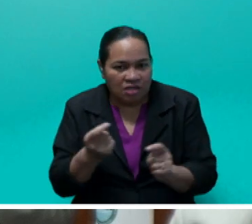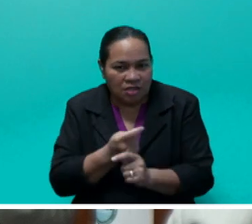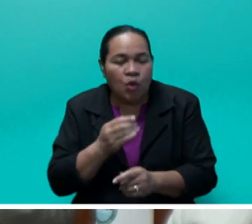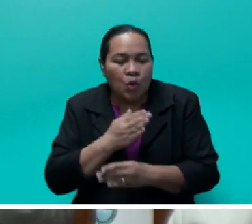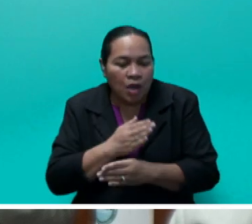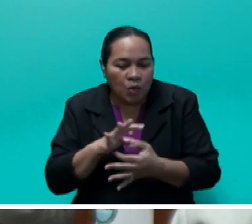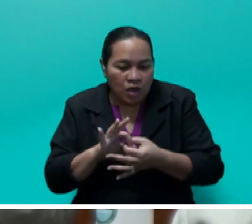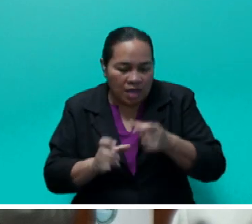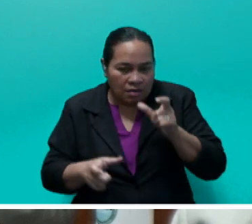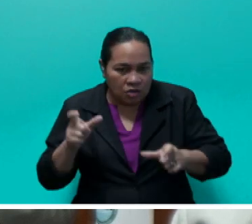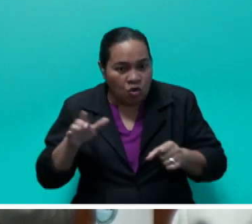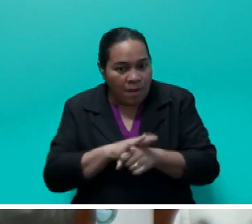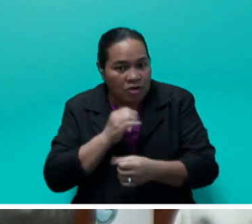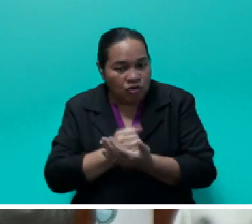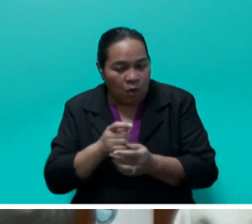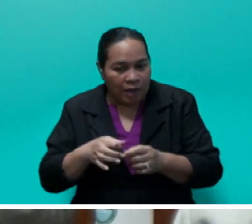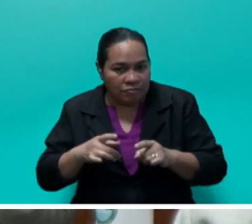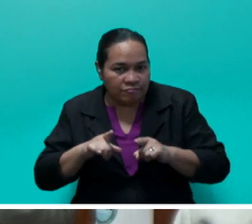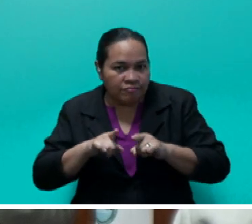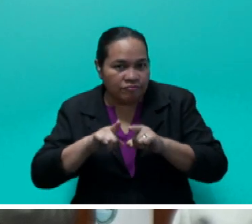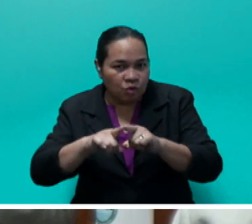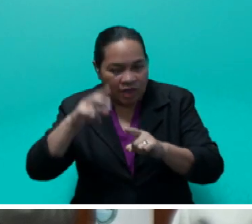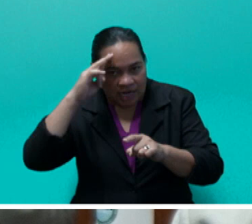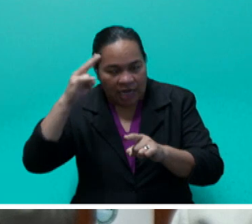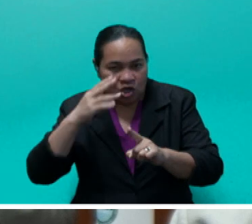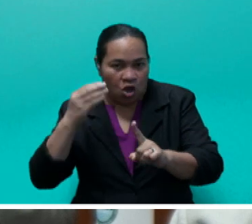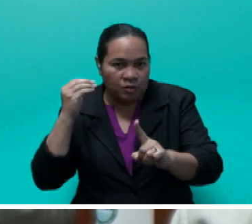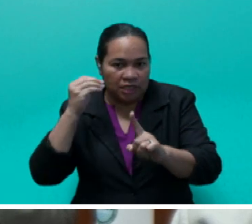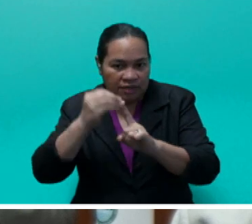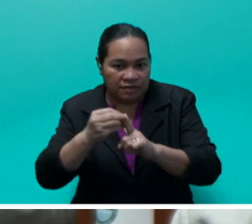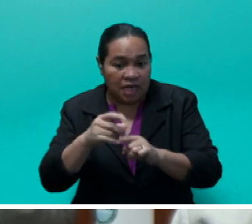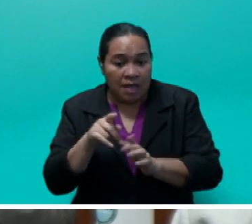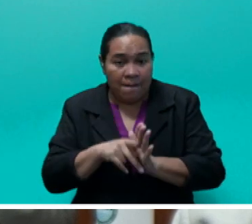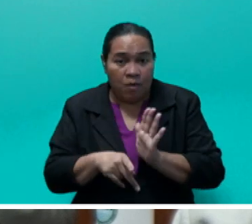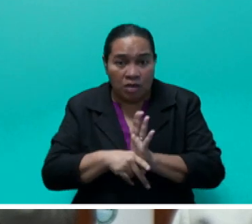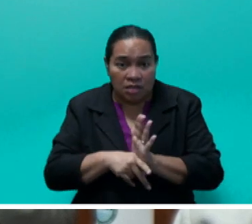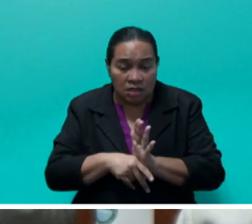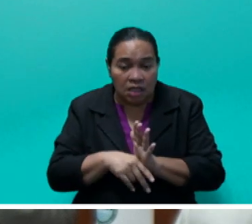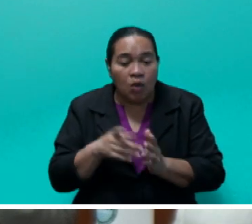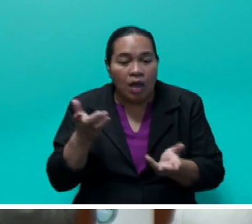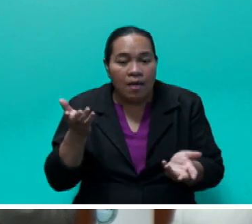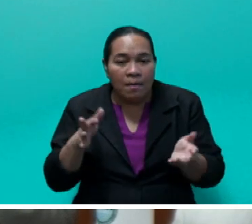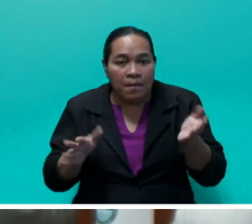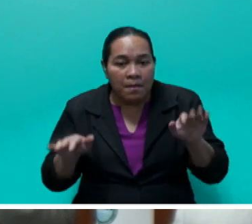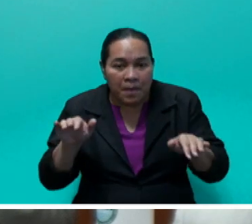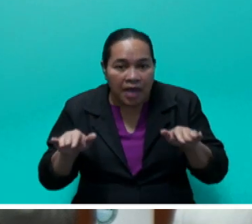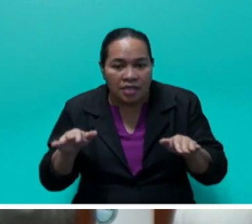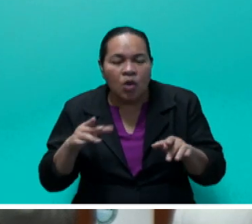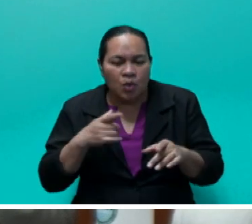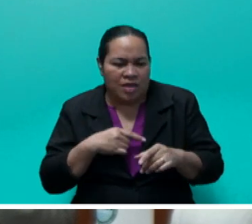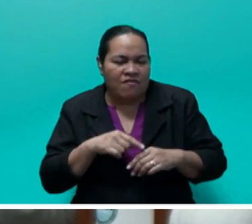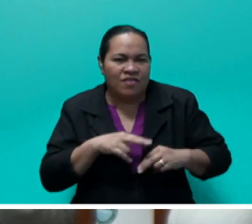to ensure it aligns with national objectives. This policy balances global open sky strengths with Fiji's unique